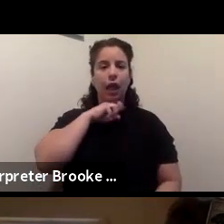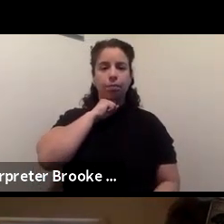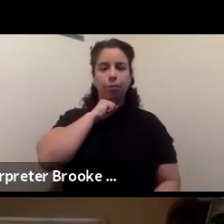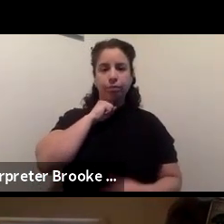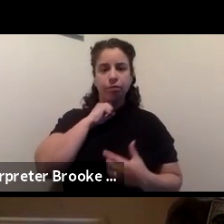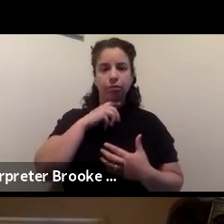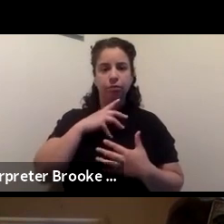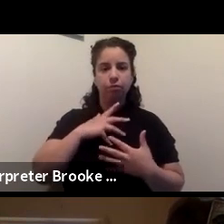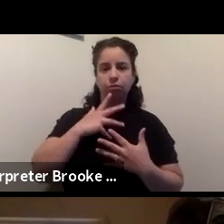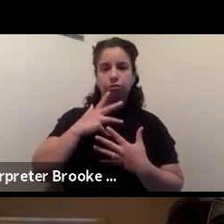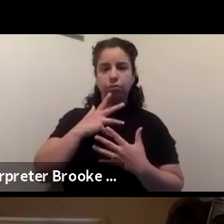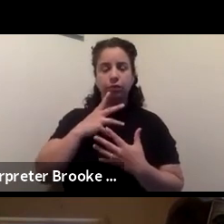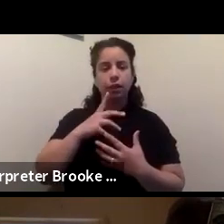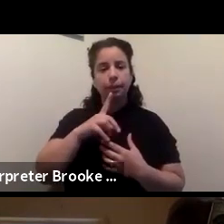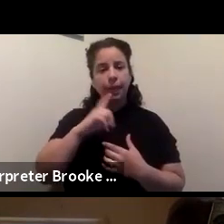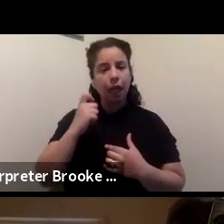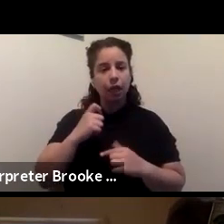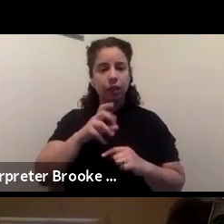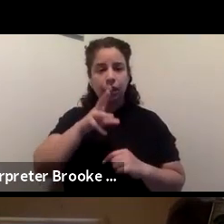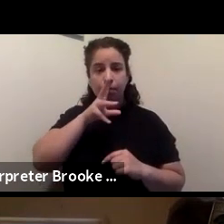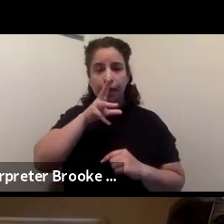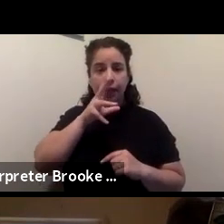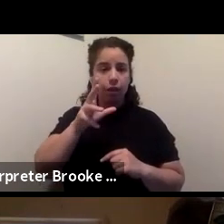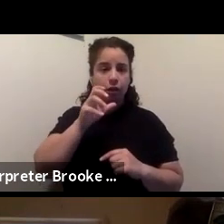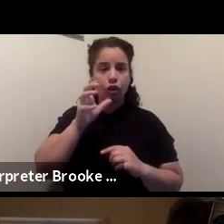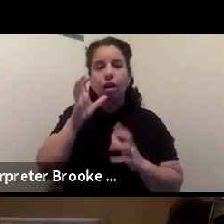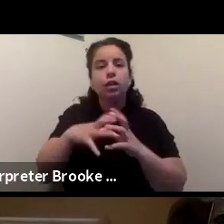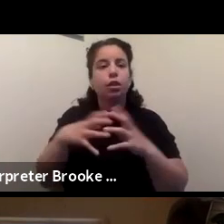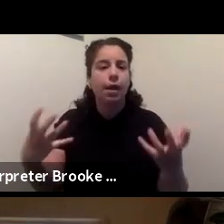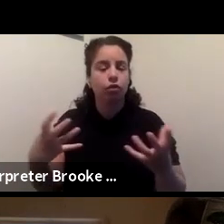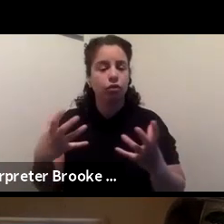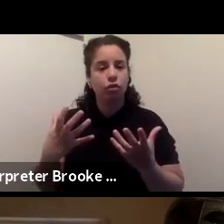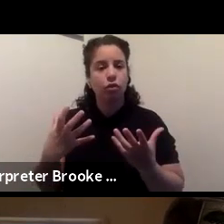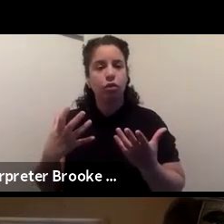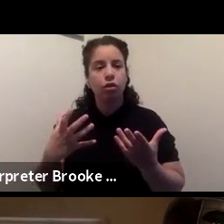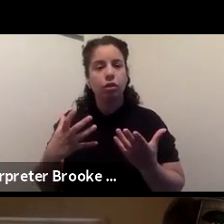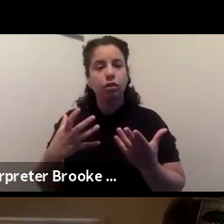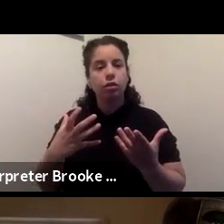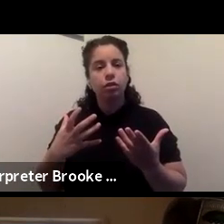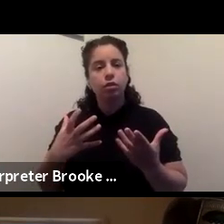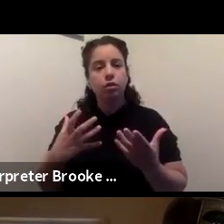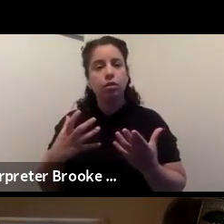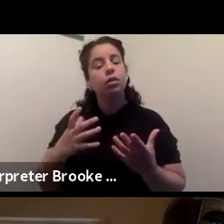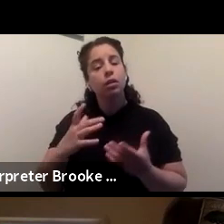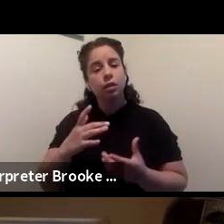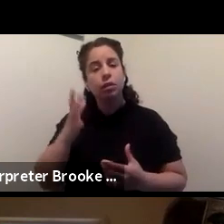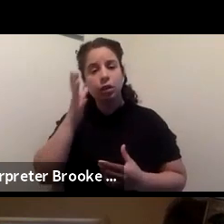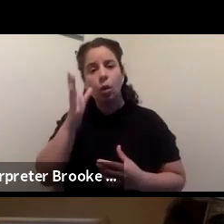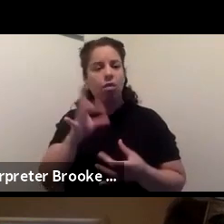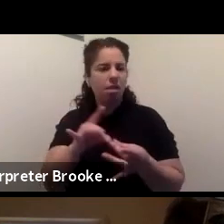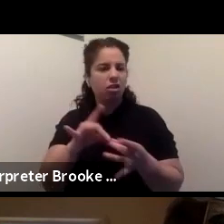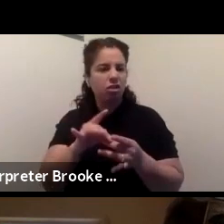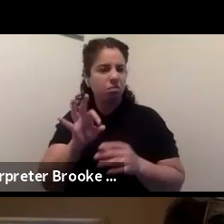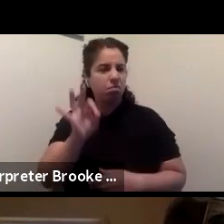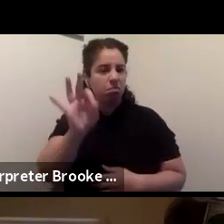don't speak as much as everyone else. So I'll mention that